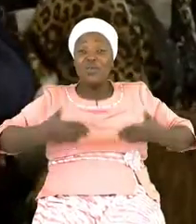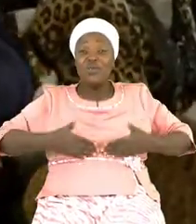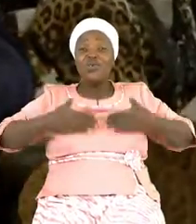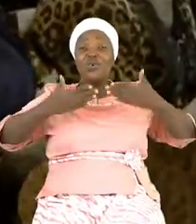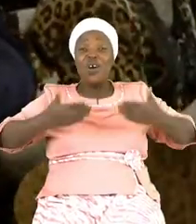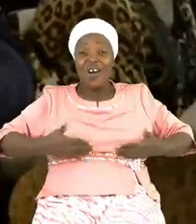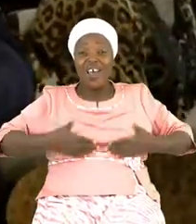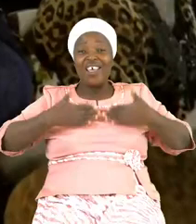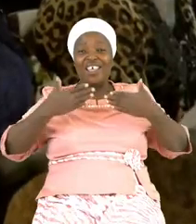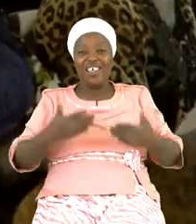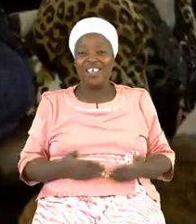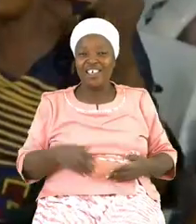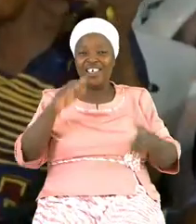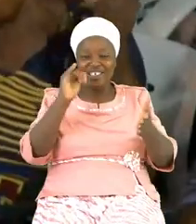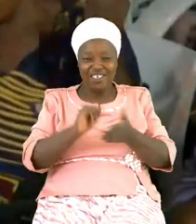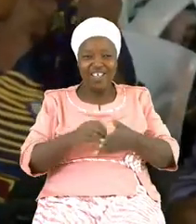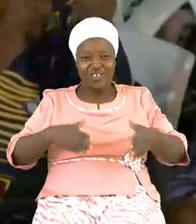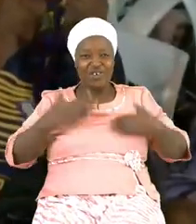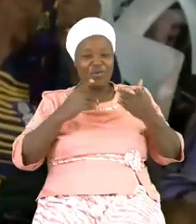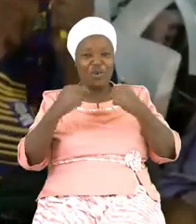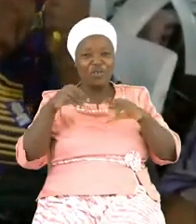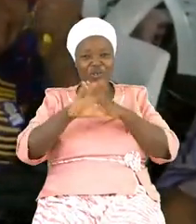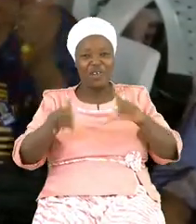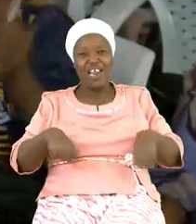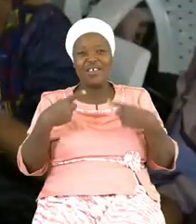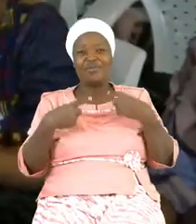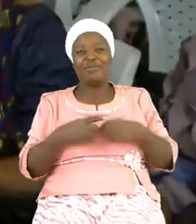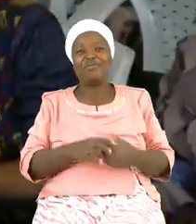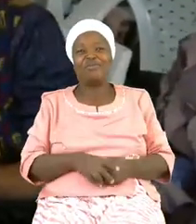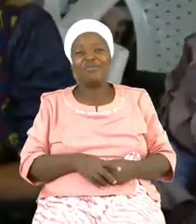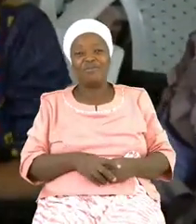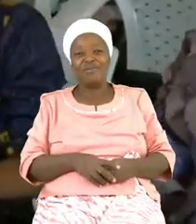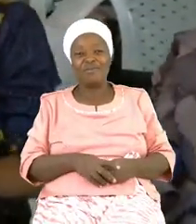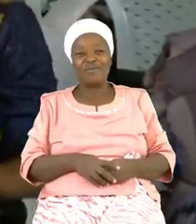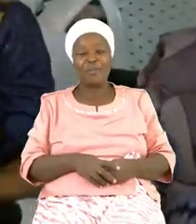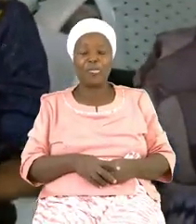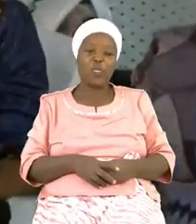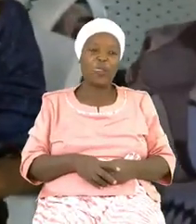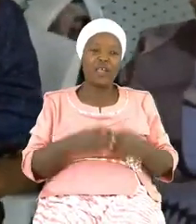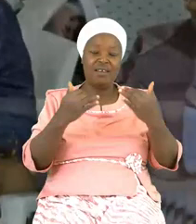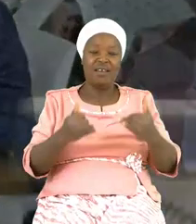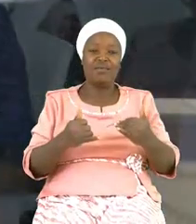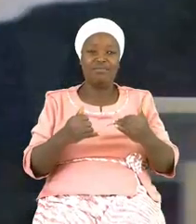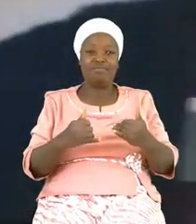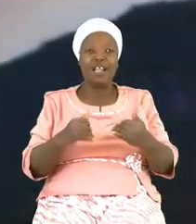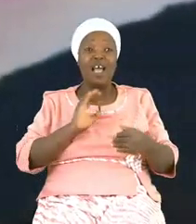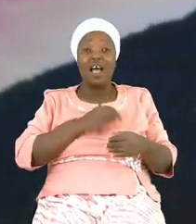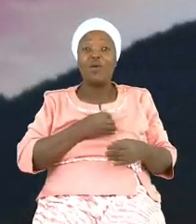That joy will come to your life. We went to the